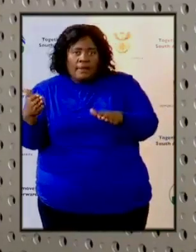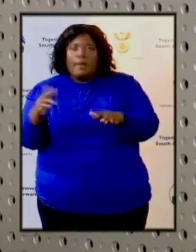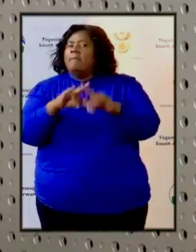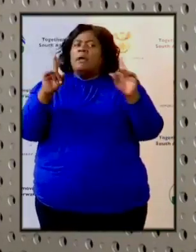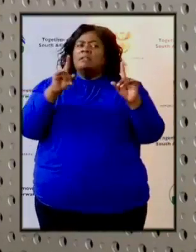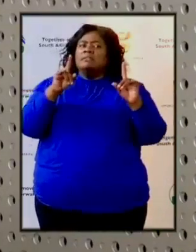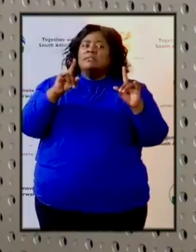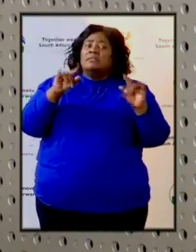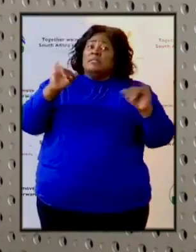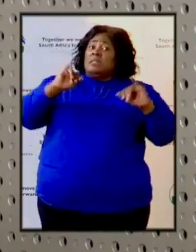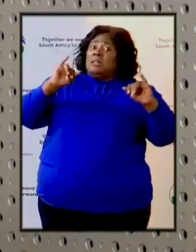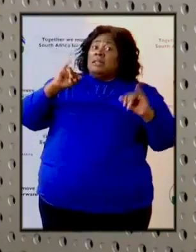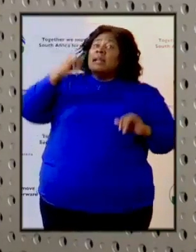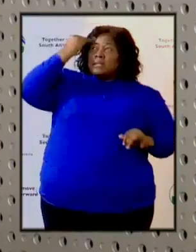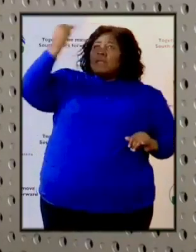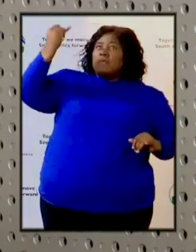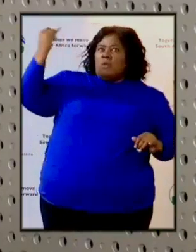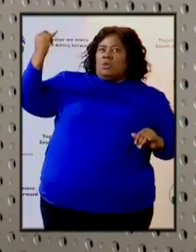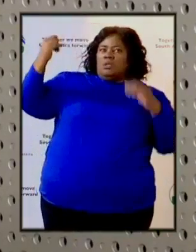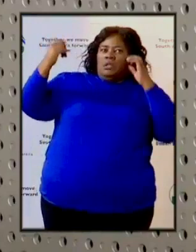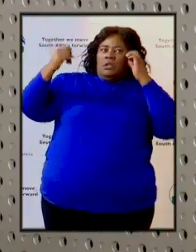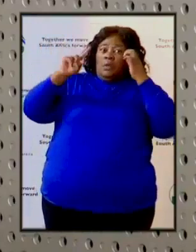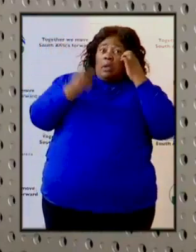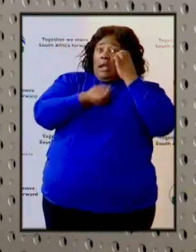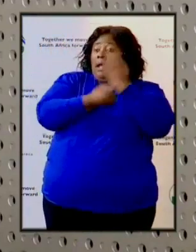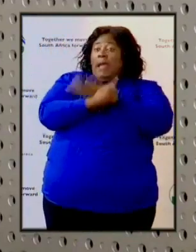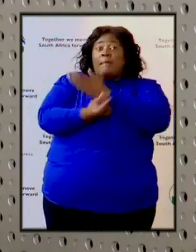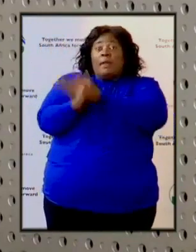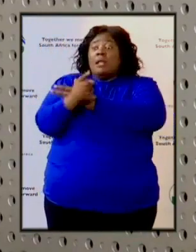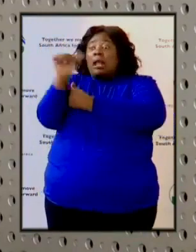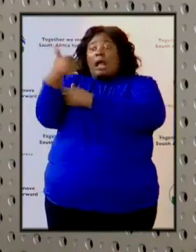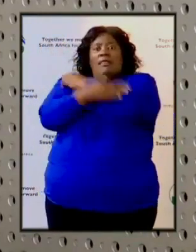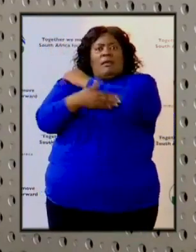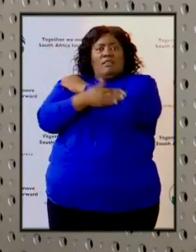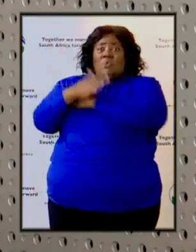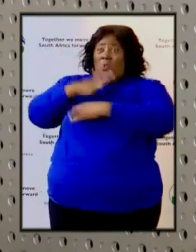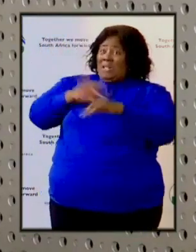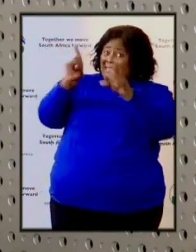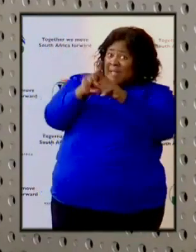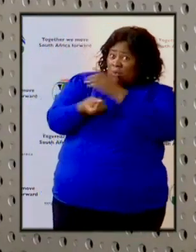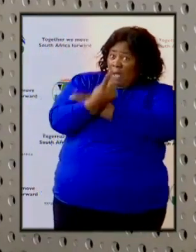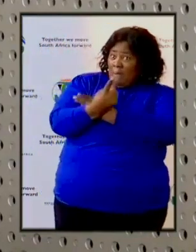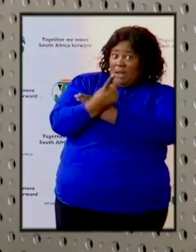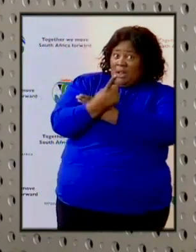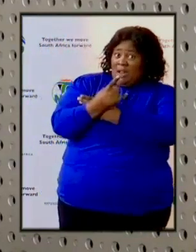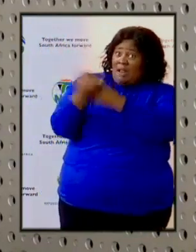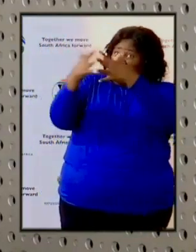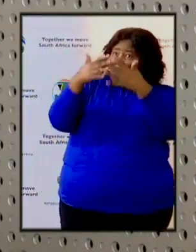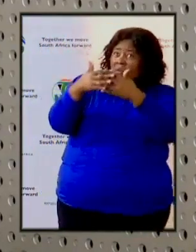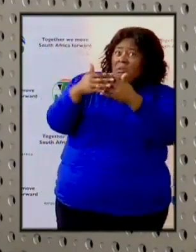happening in other countries, as my colleague was saying? Do we want to see that kind of carnage